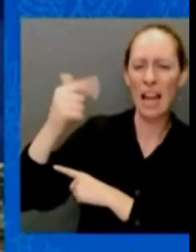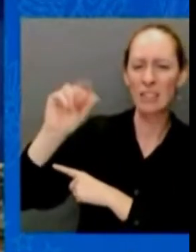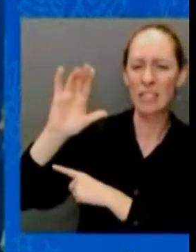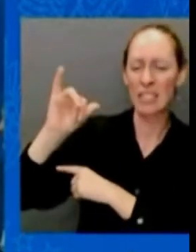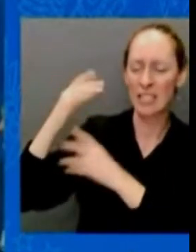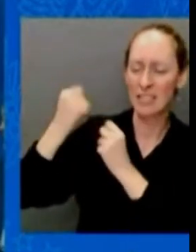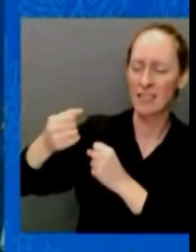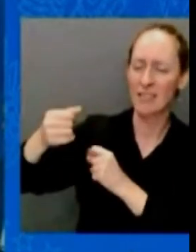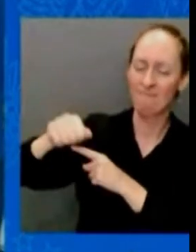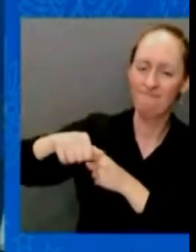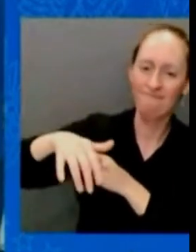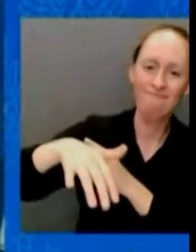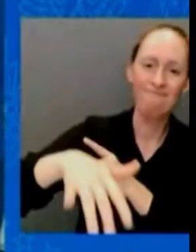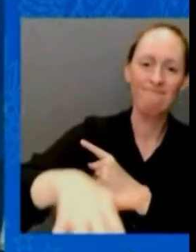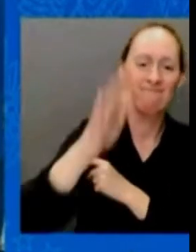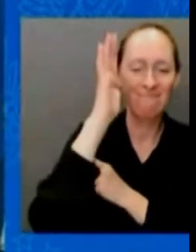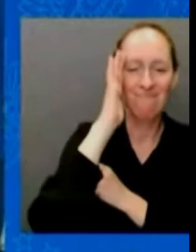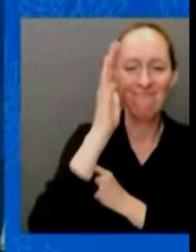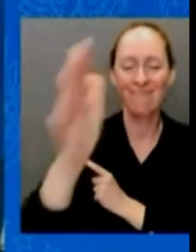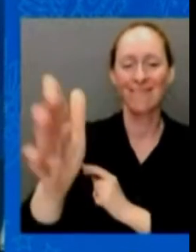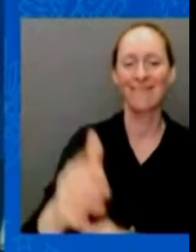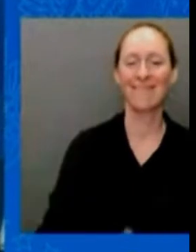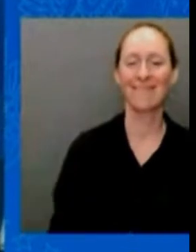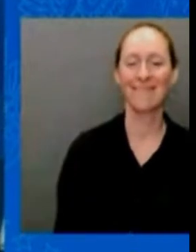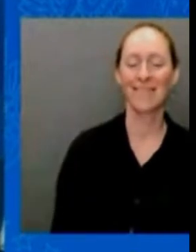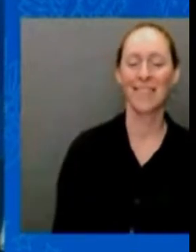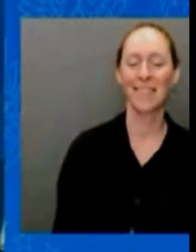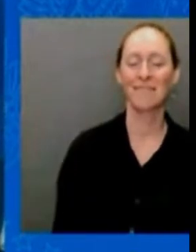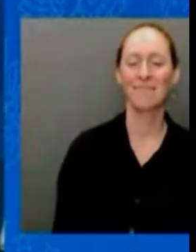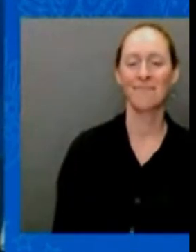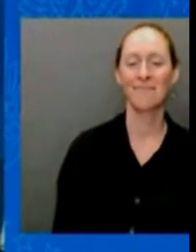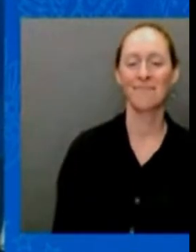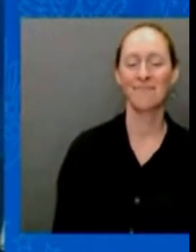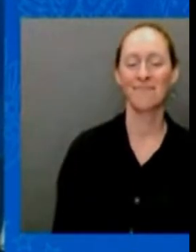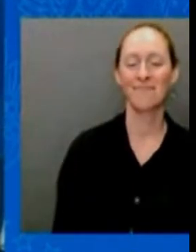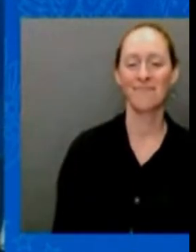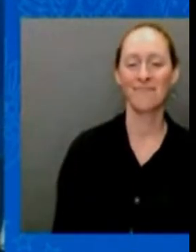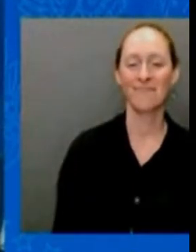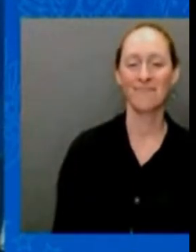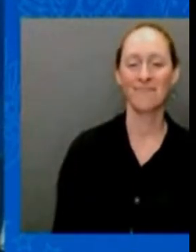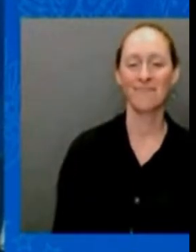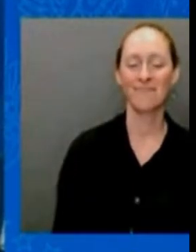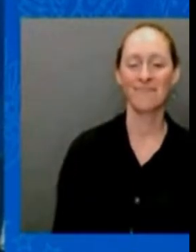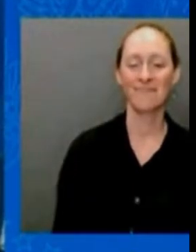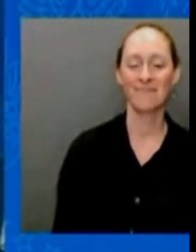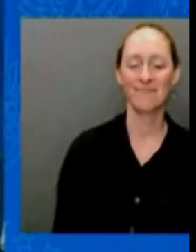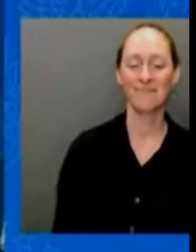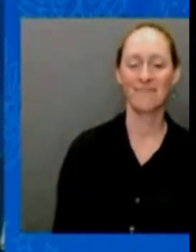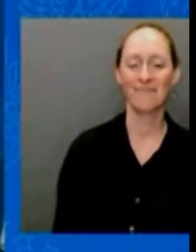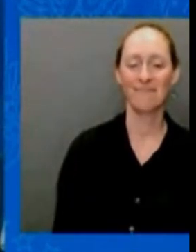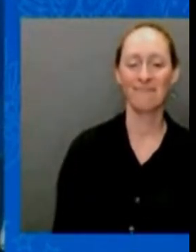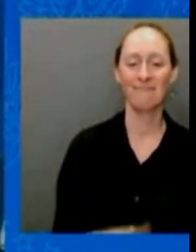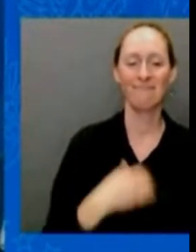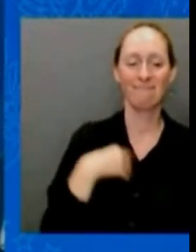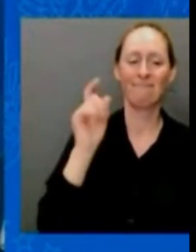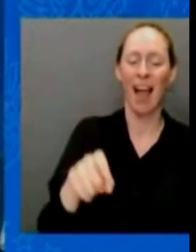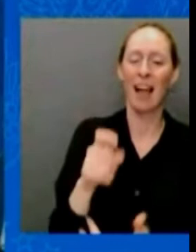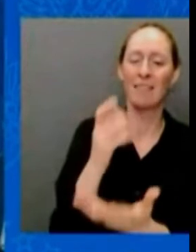Let me thank my true partner throughout this process, another SU alumni, and that is Governor Hochul.